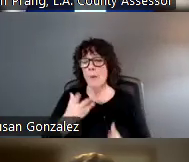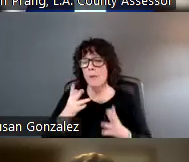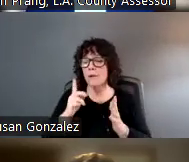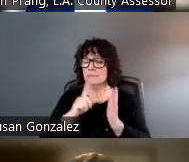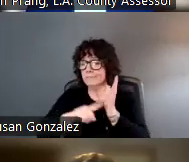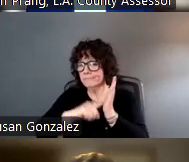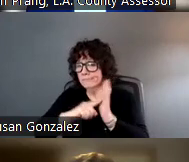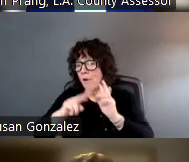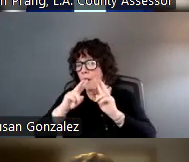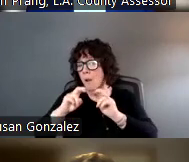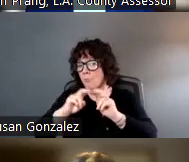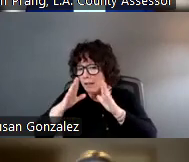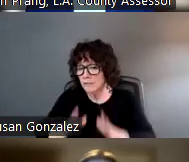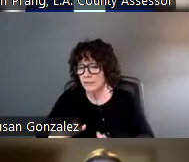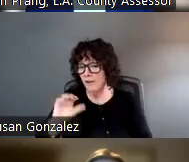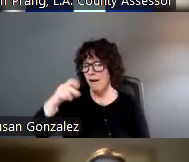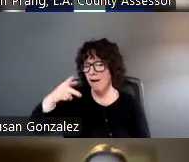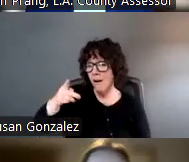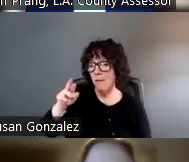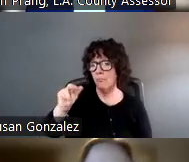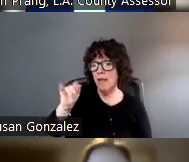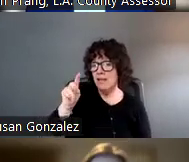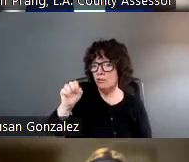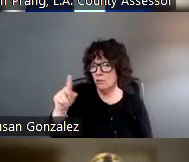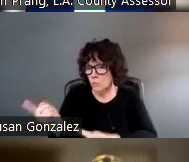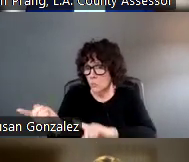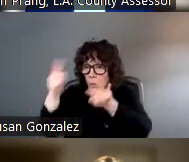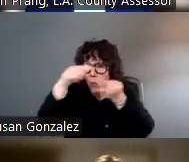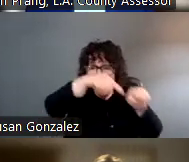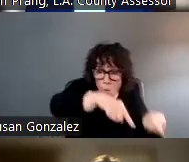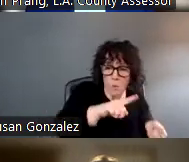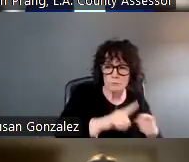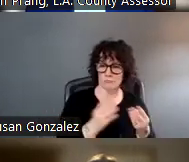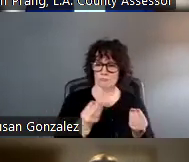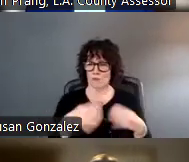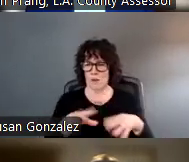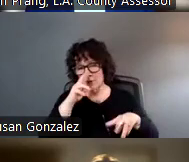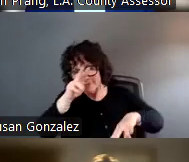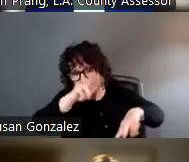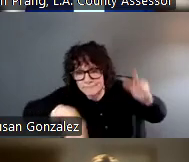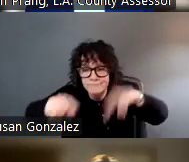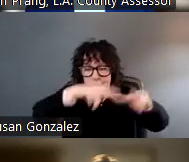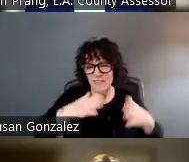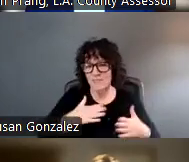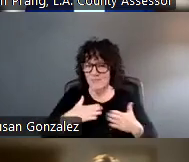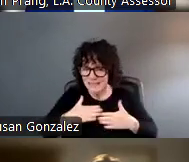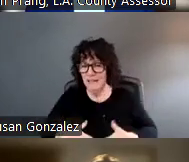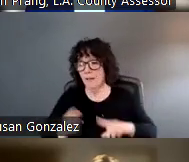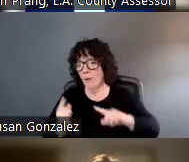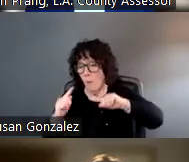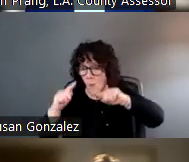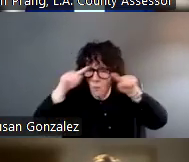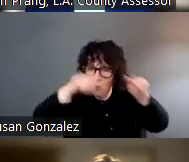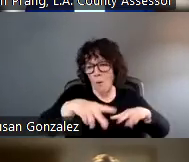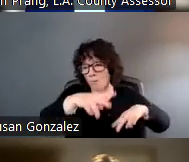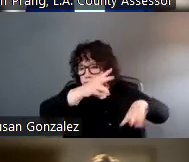appraisers carry an official County of Los Angeles photo identification. You should not admit any person claiming to work for the assessor if they've